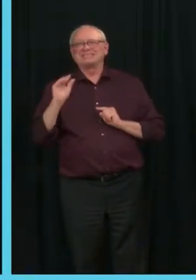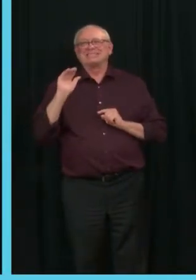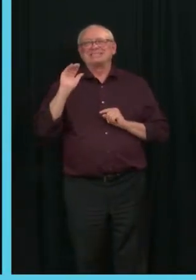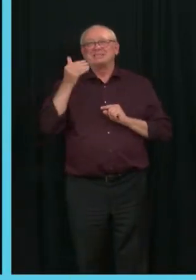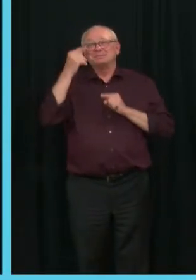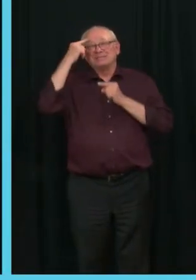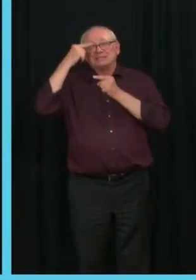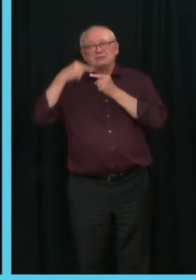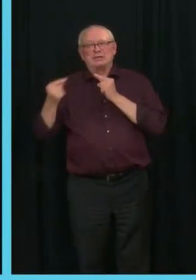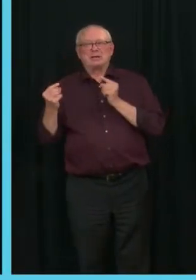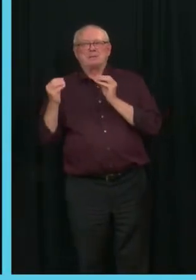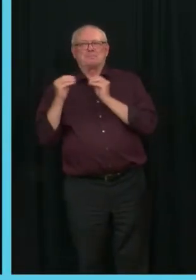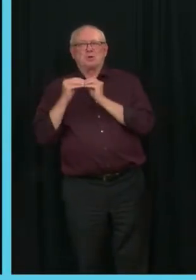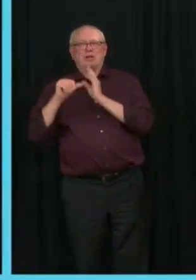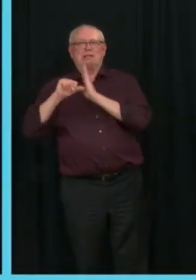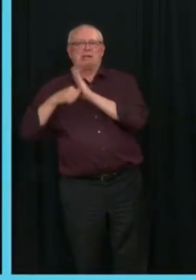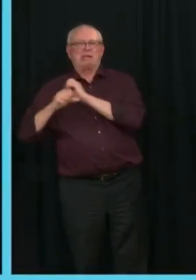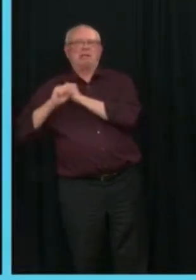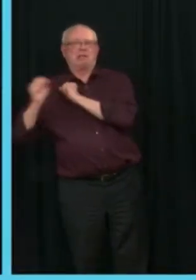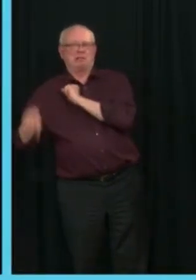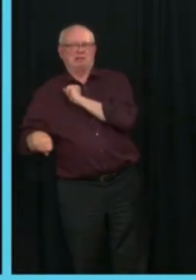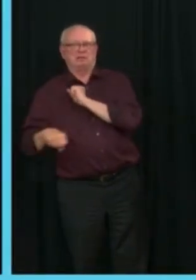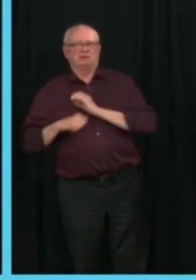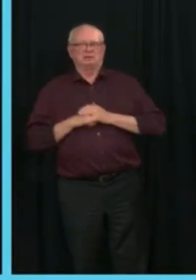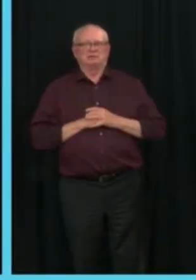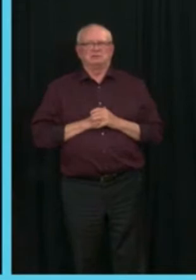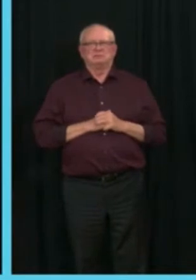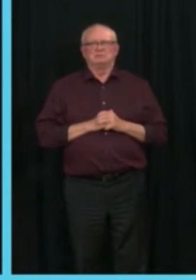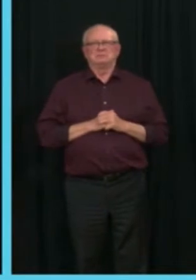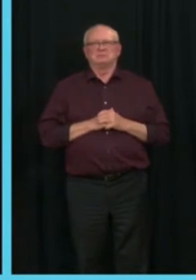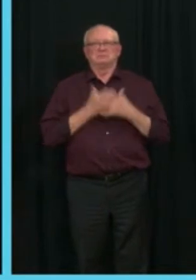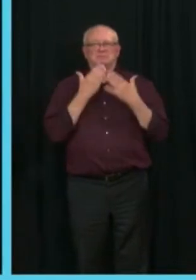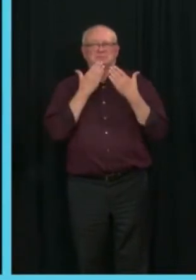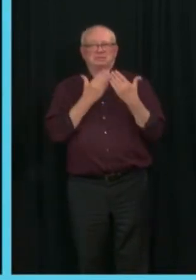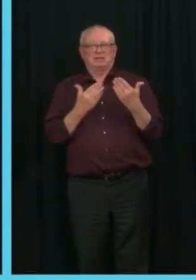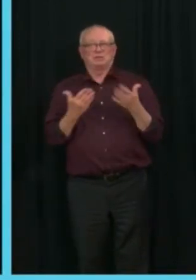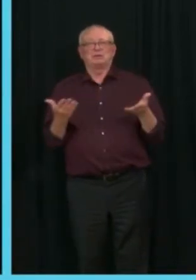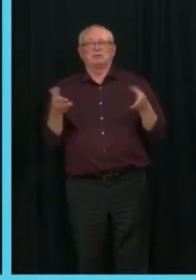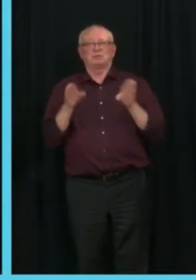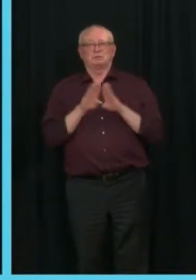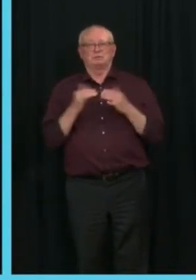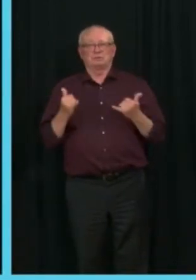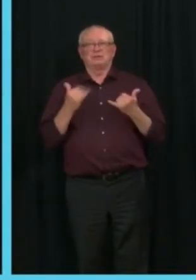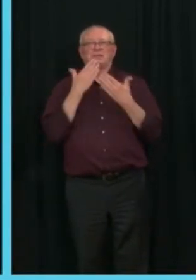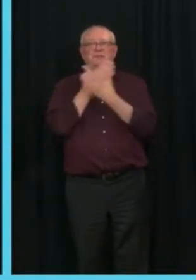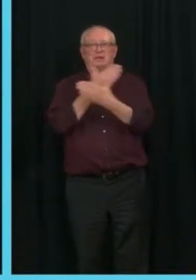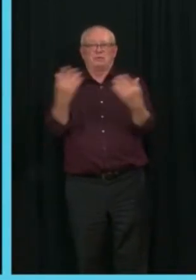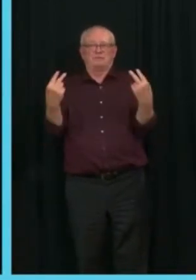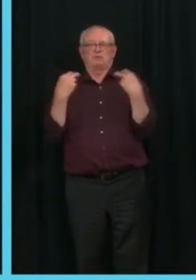All right. Thanks, Premier. And that concludes our Media Avail today. Thanks so much for joining us. Thanks, guys.